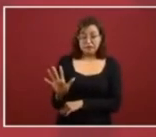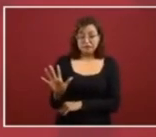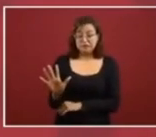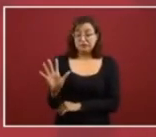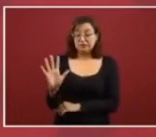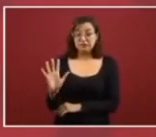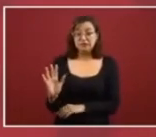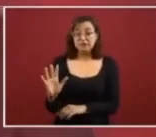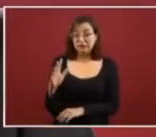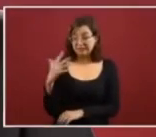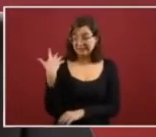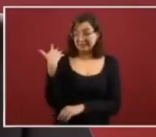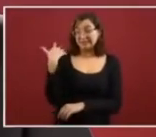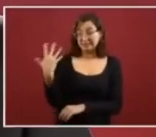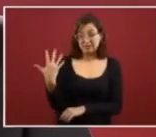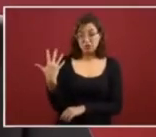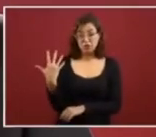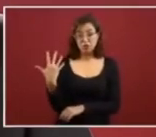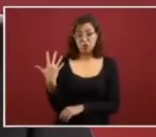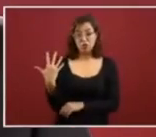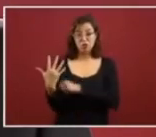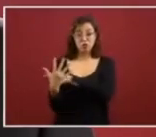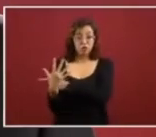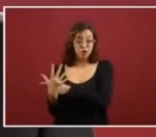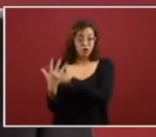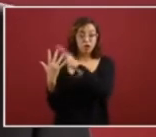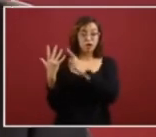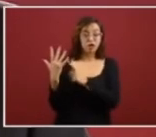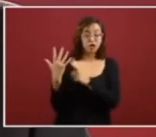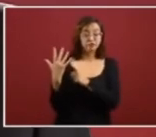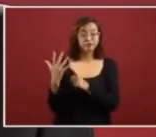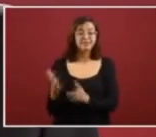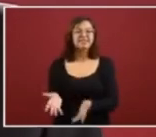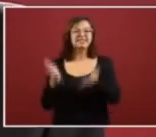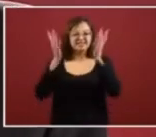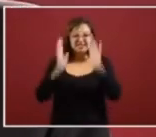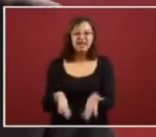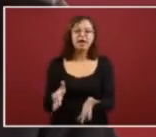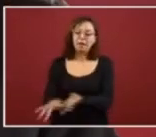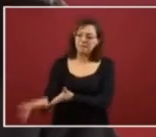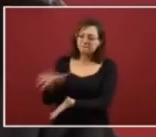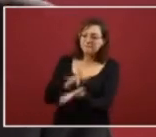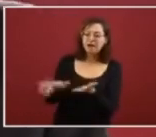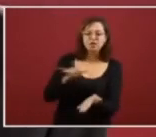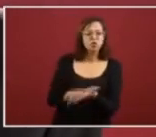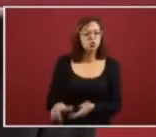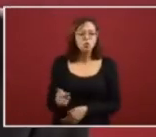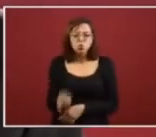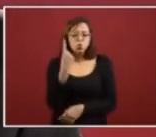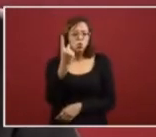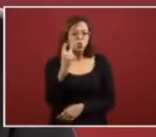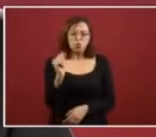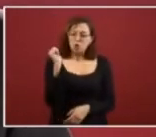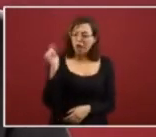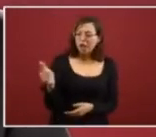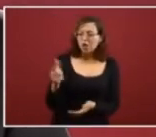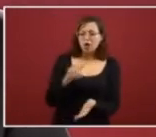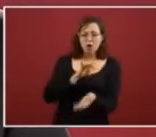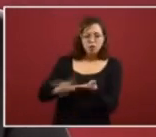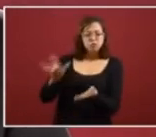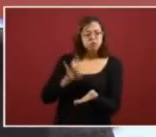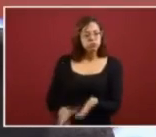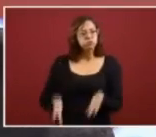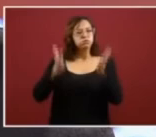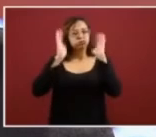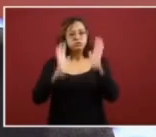5, in 5, está llegando cuando menos we have, un apoyo. Them getting at least one form